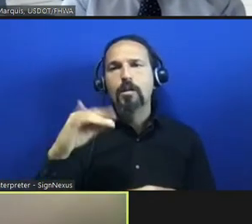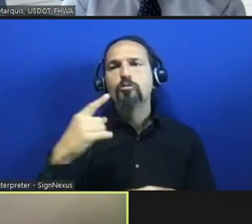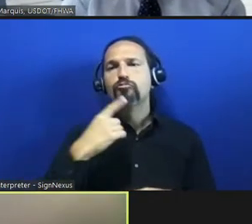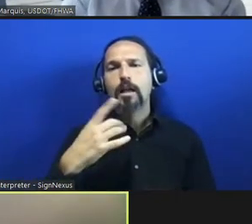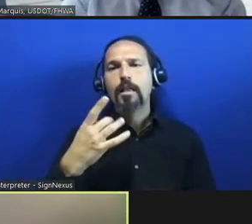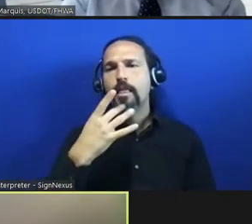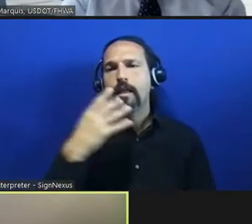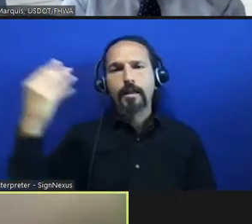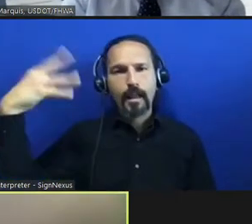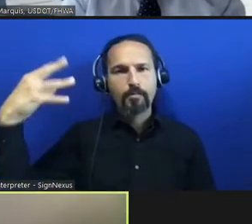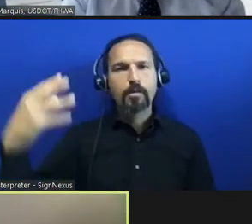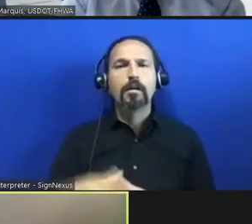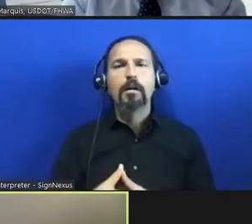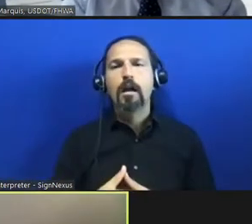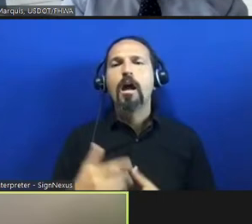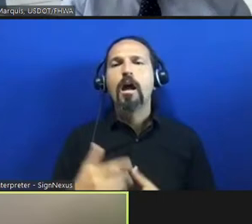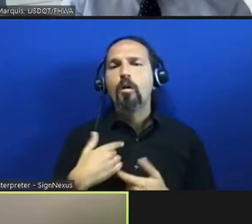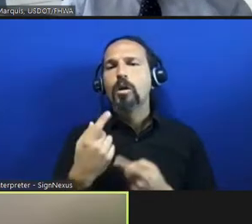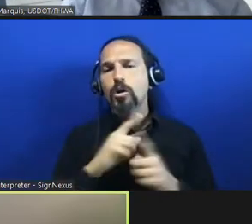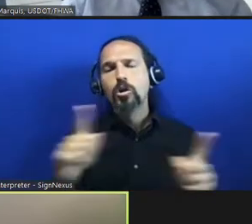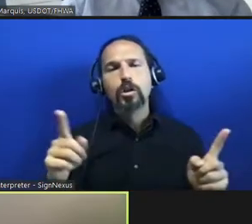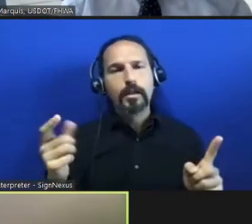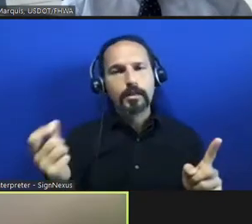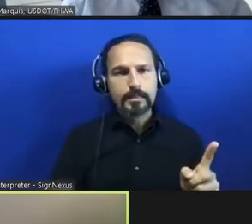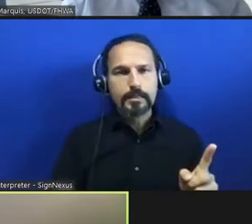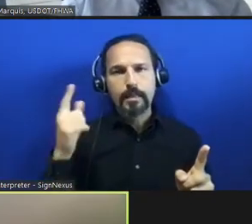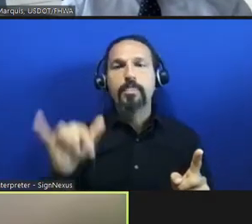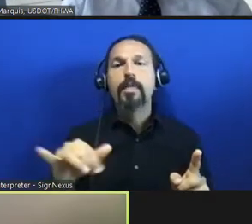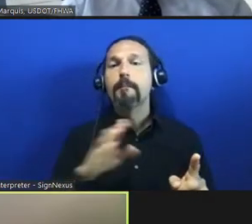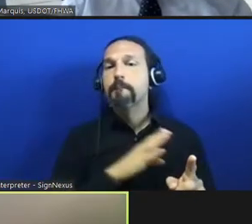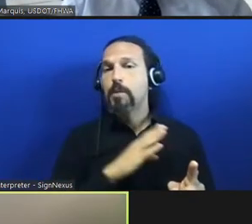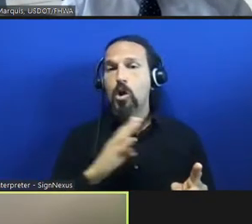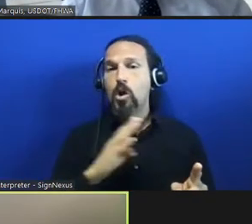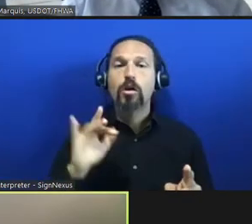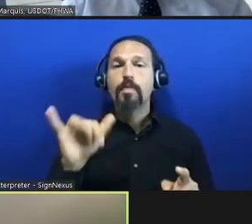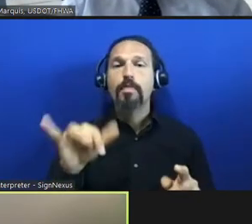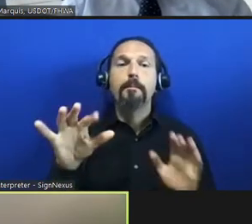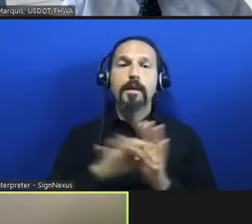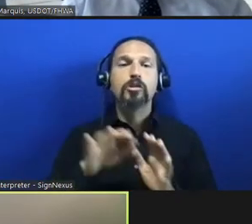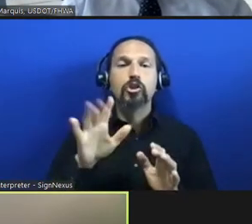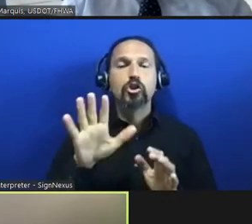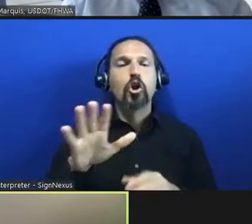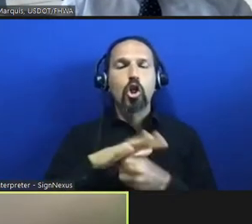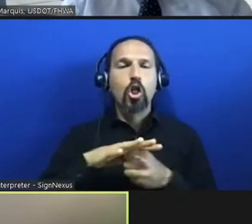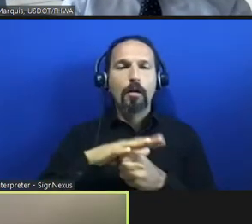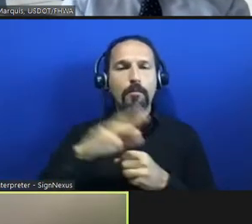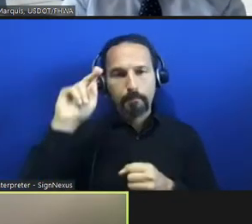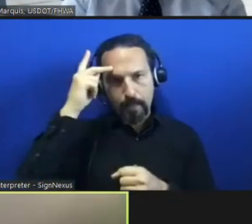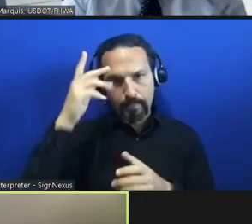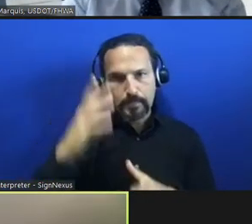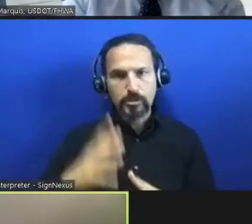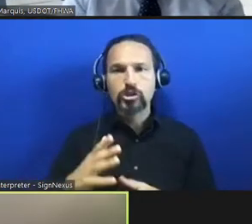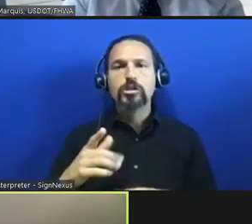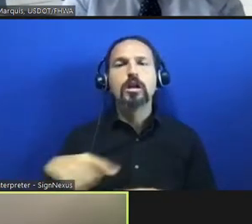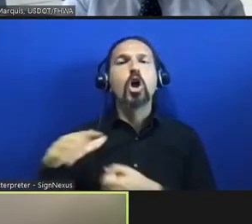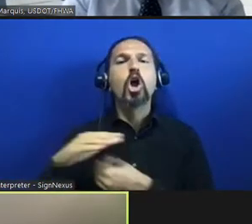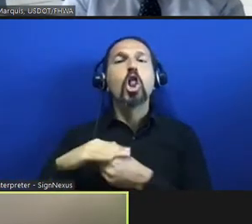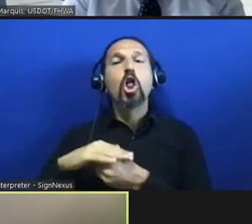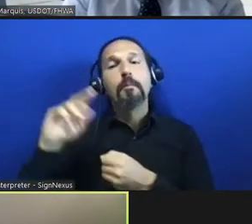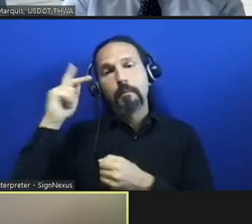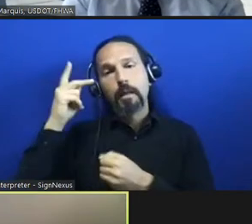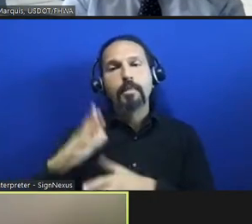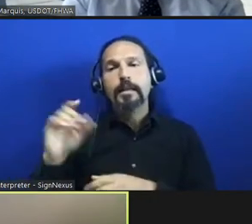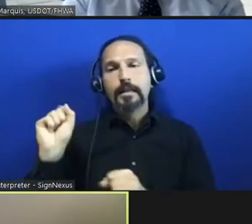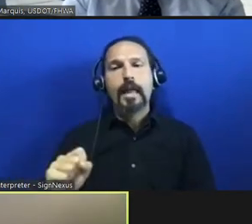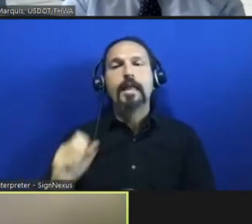light camera so I want everybody to understand that this board is appointed by your local politicians your local politicians have the ability